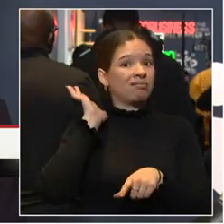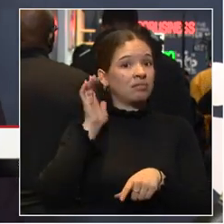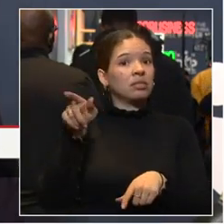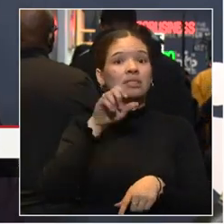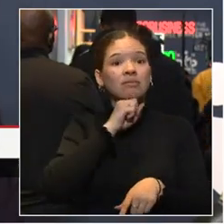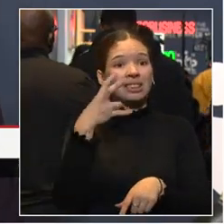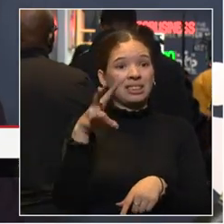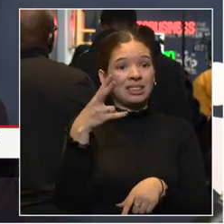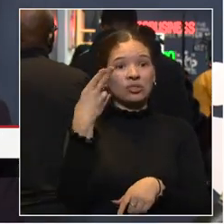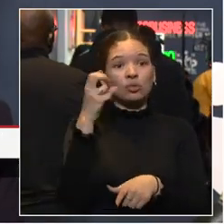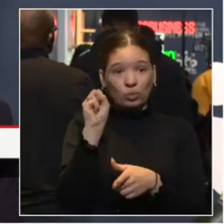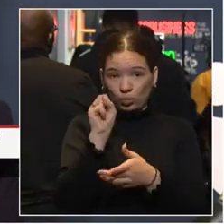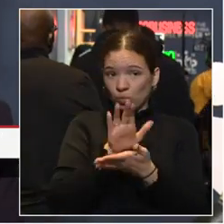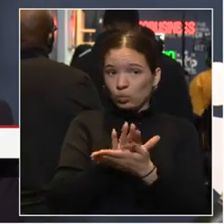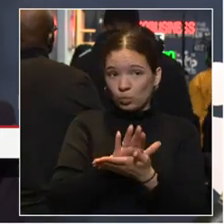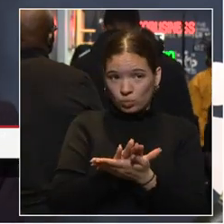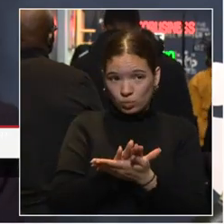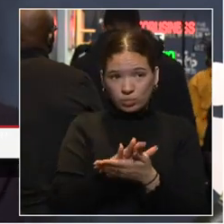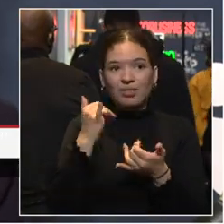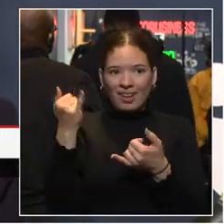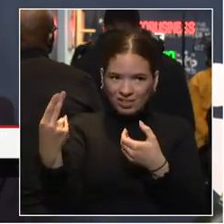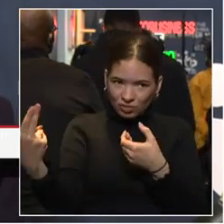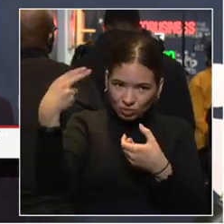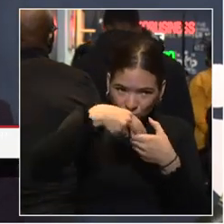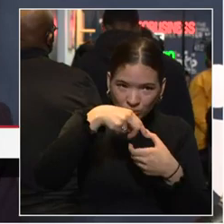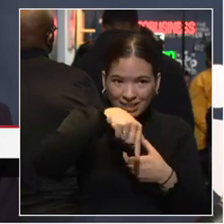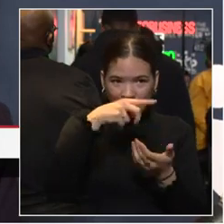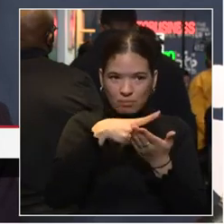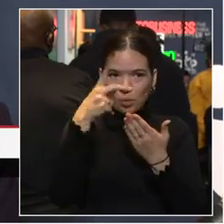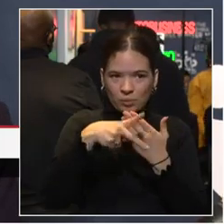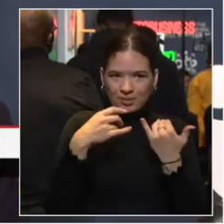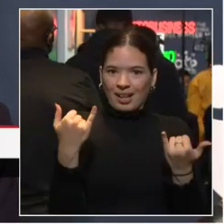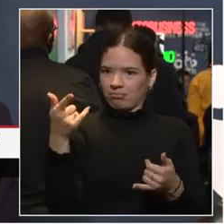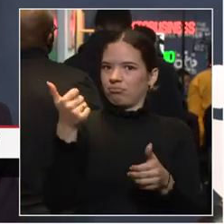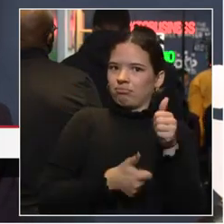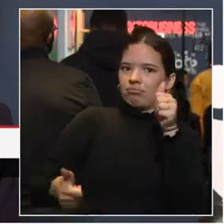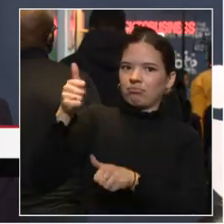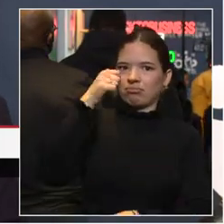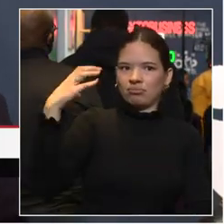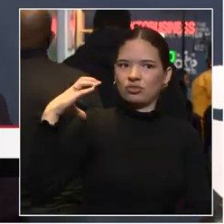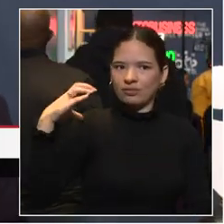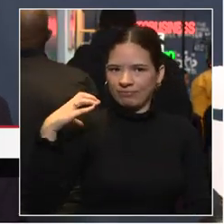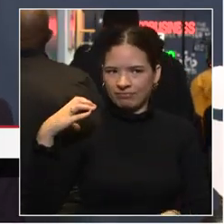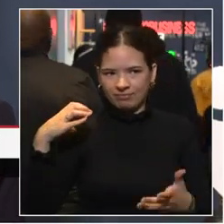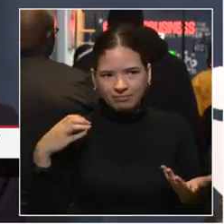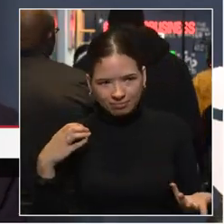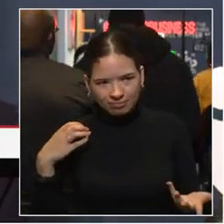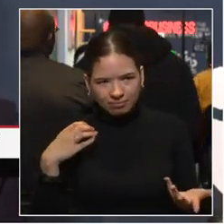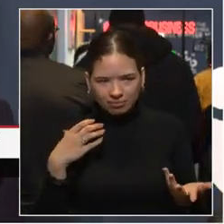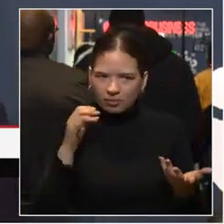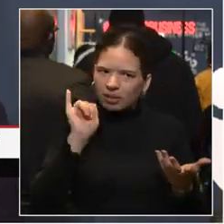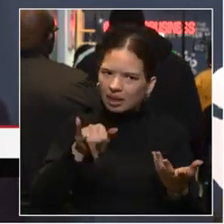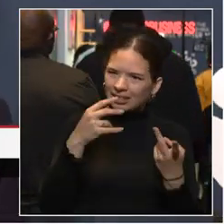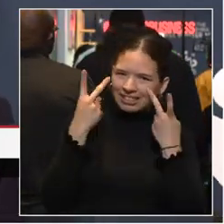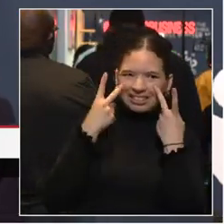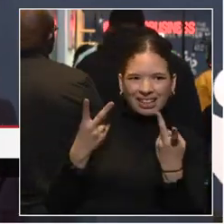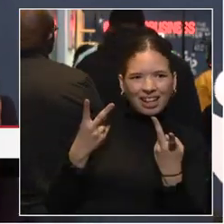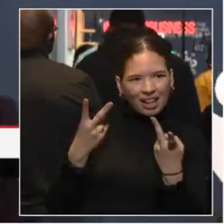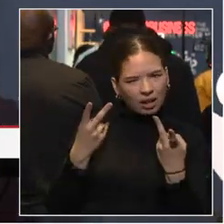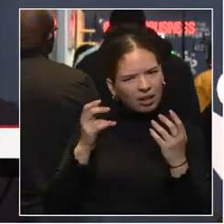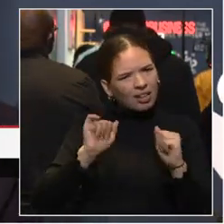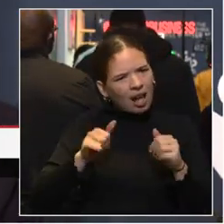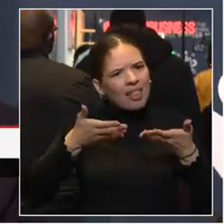program. And it allows us to hire students in high school, pay you to go to